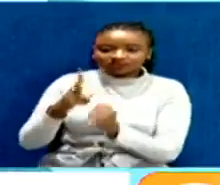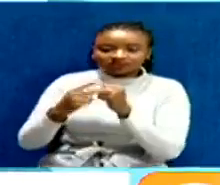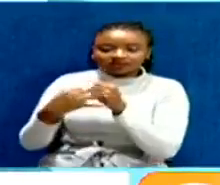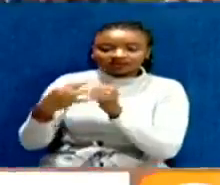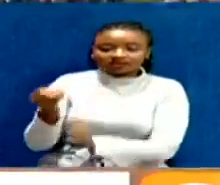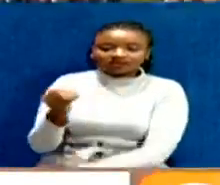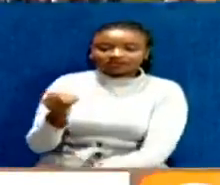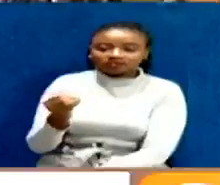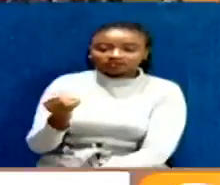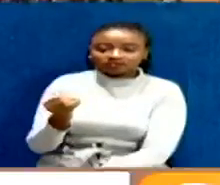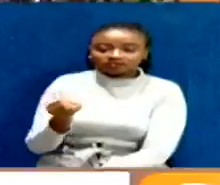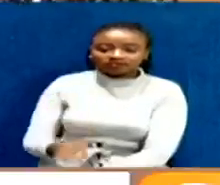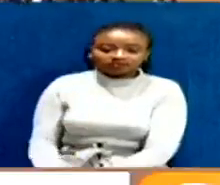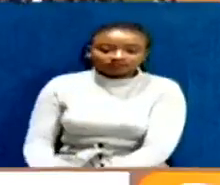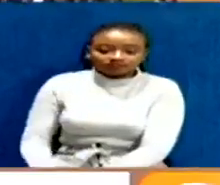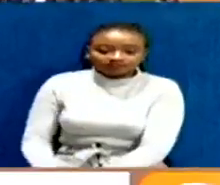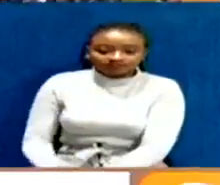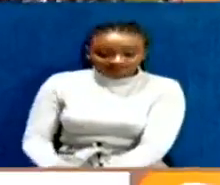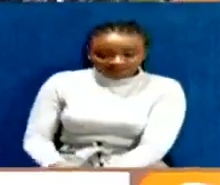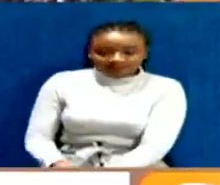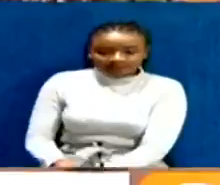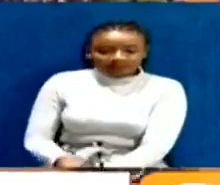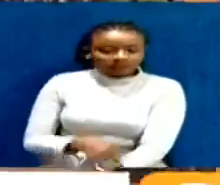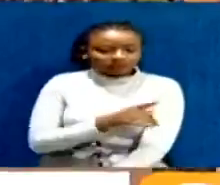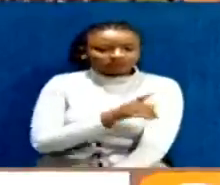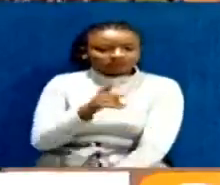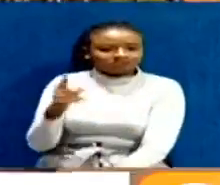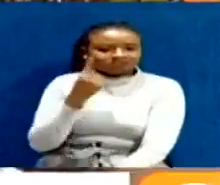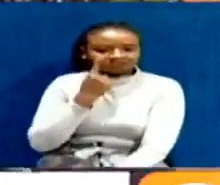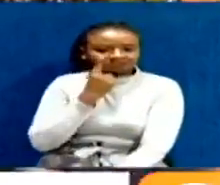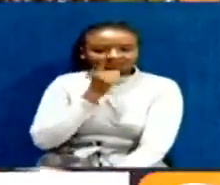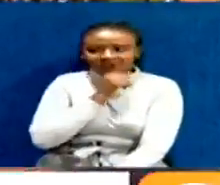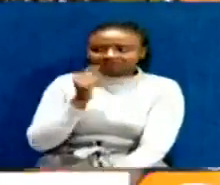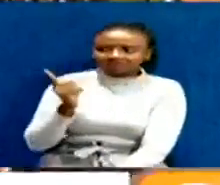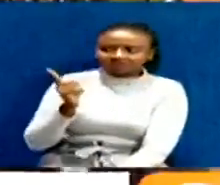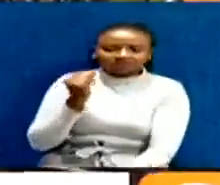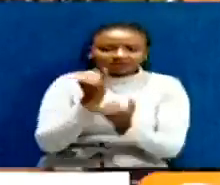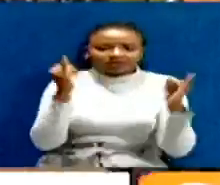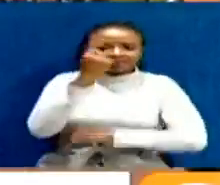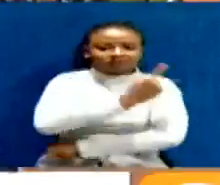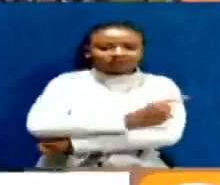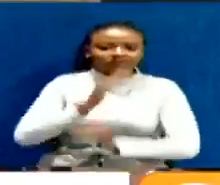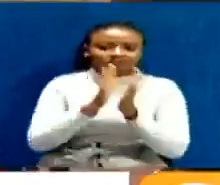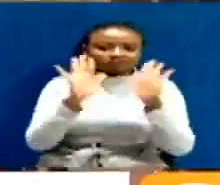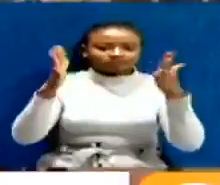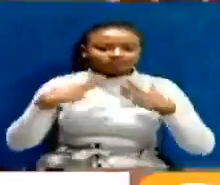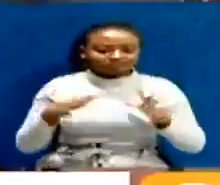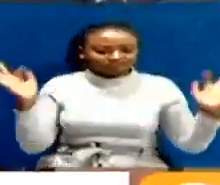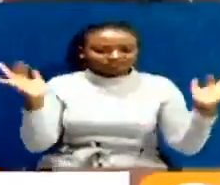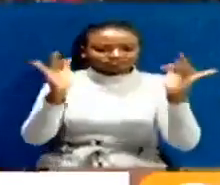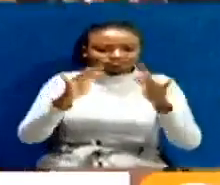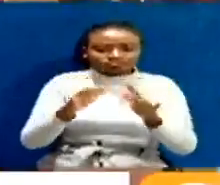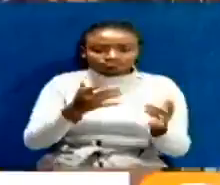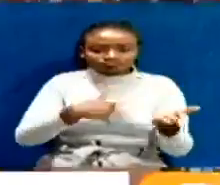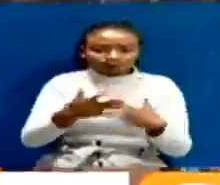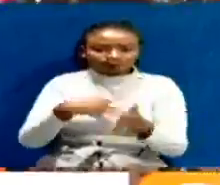31st to 5th June. Such scenarios were witnessed in the latter week during the Madaraka Day celebrations, and medical